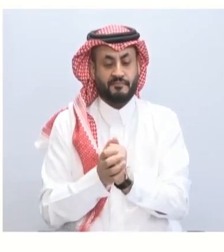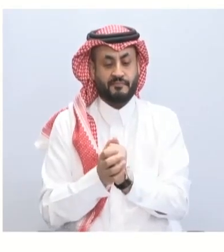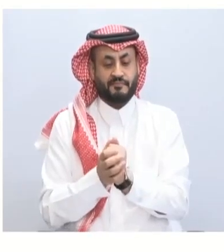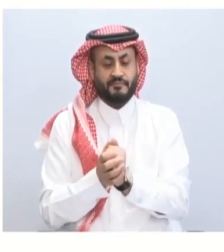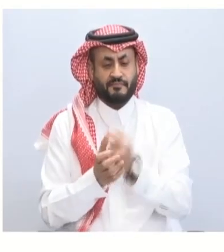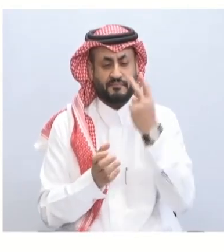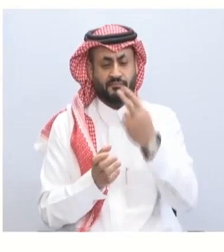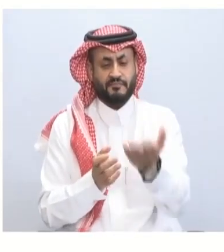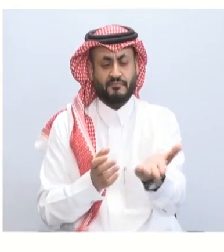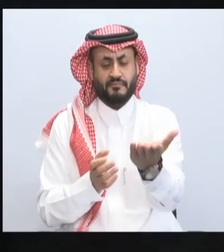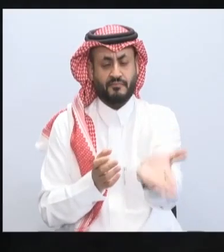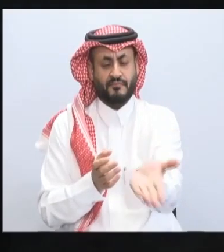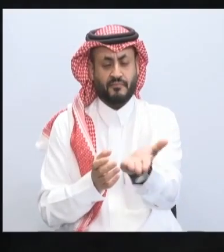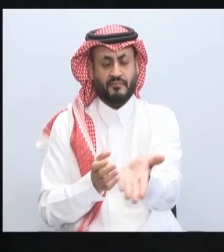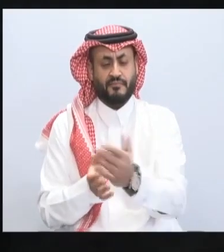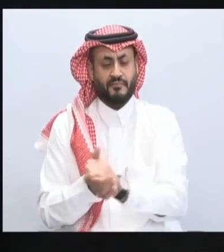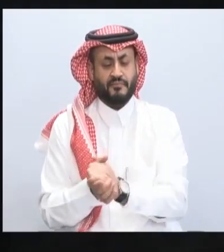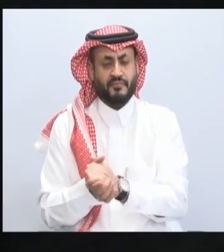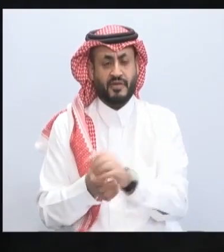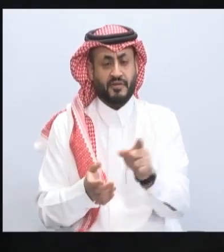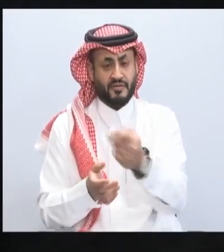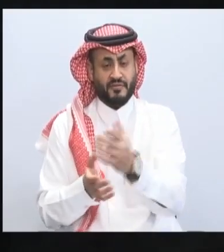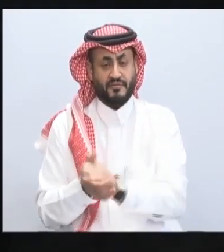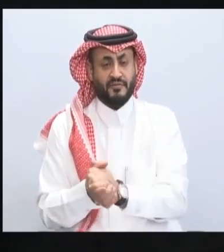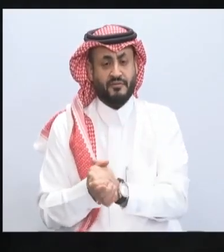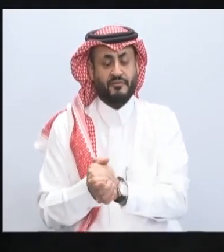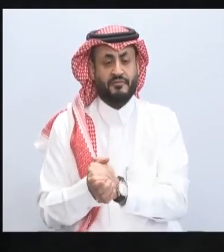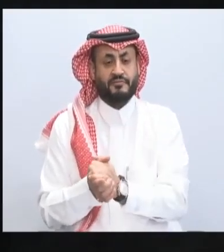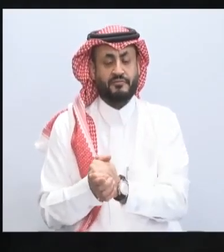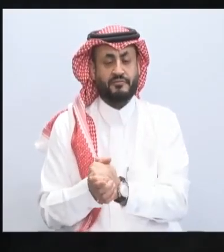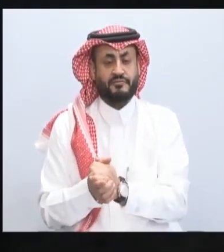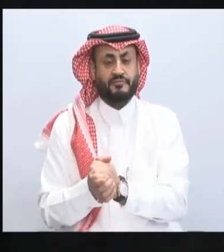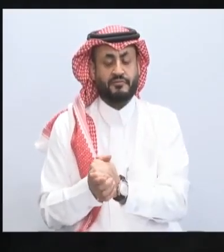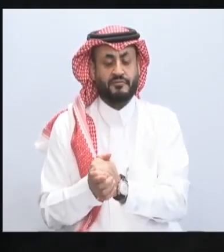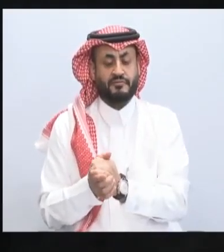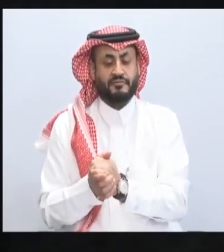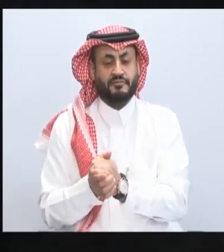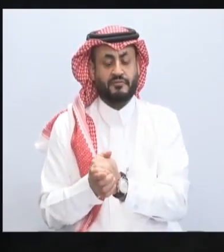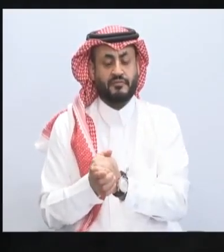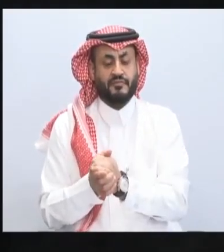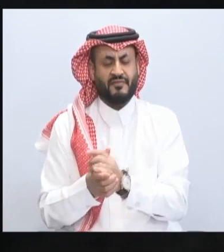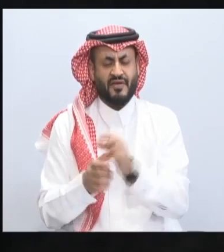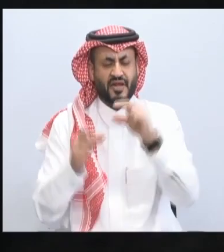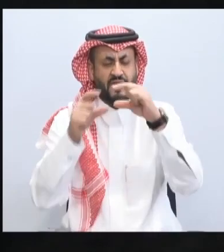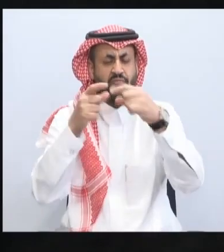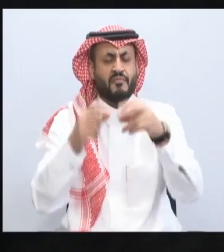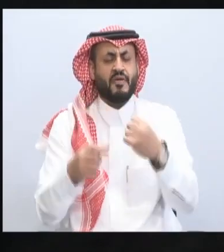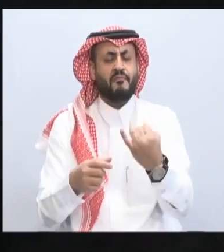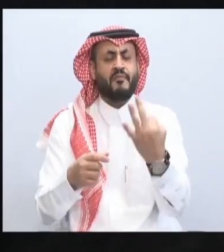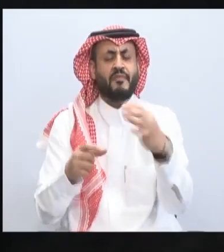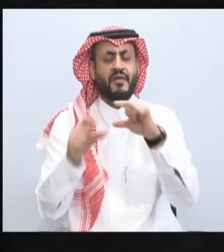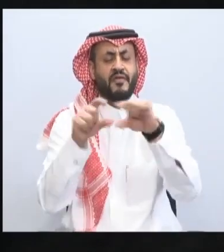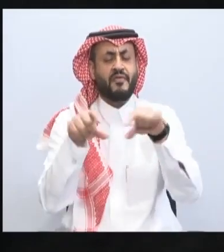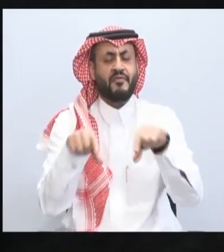Now, just to look at the page that we have here on 128, you can see that we have here many small paragraphs. Now, in